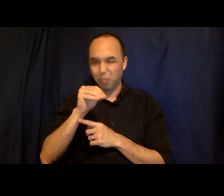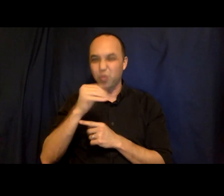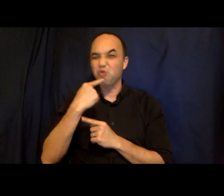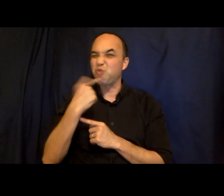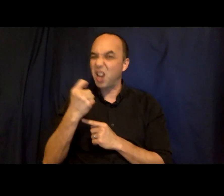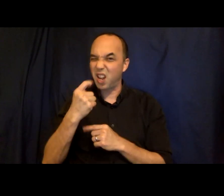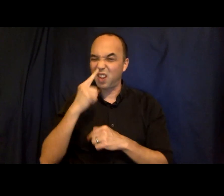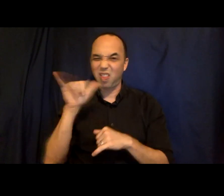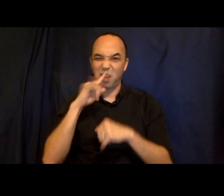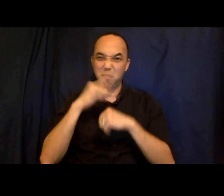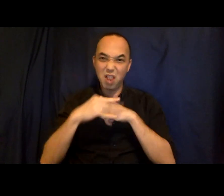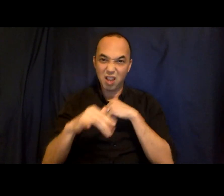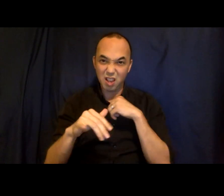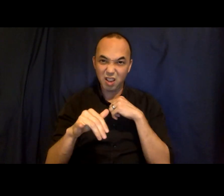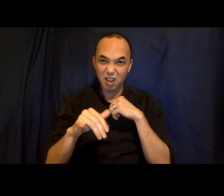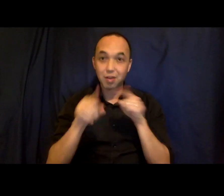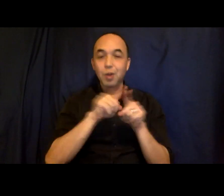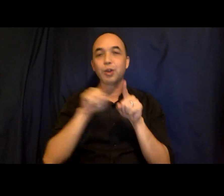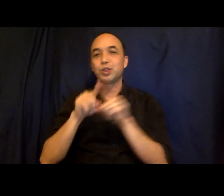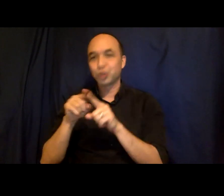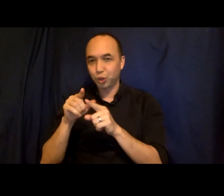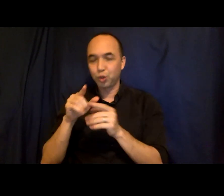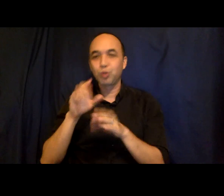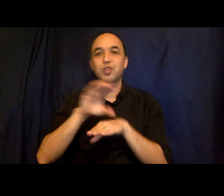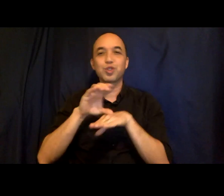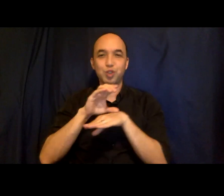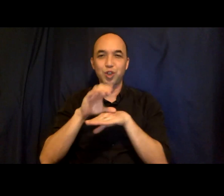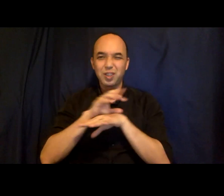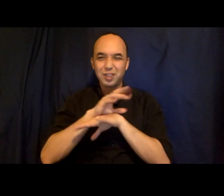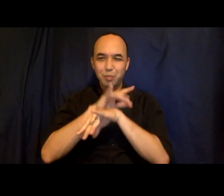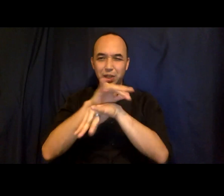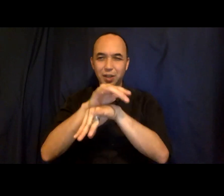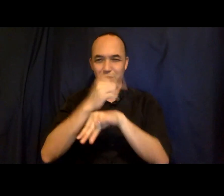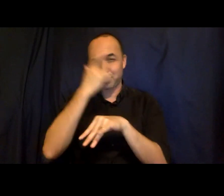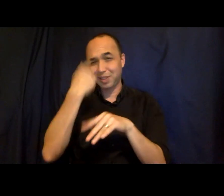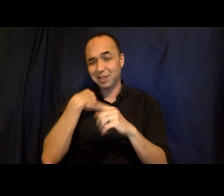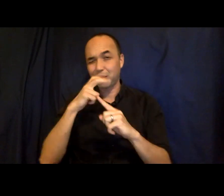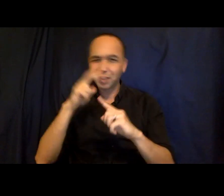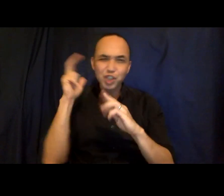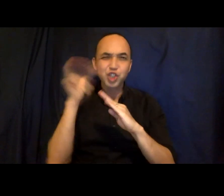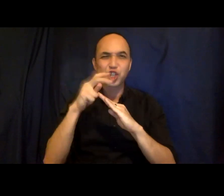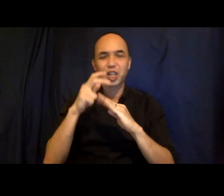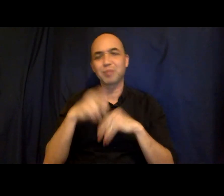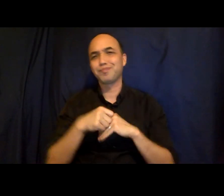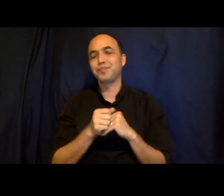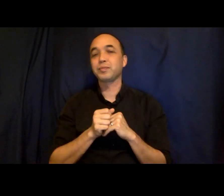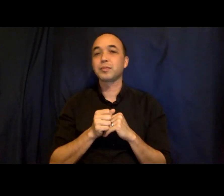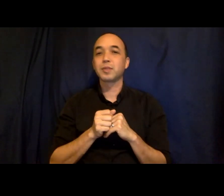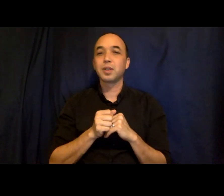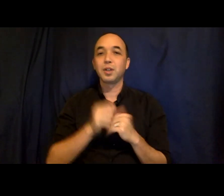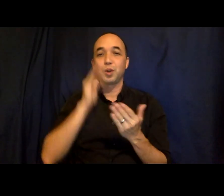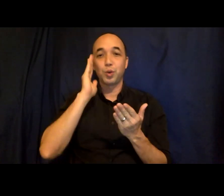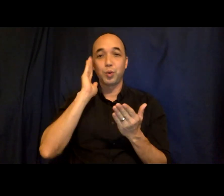some chocolate spiders because I'm here to overachieve. And we're going to pipe some